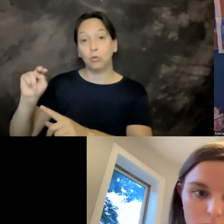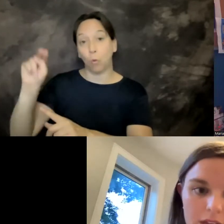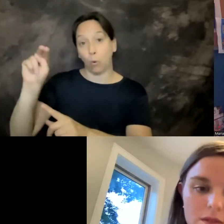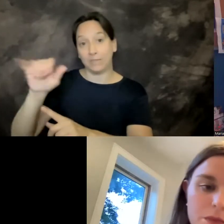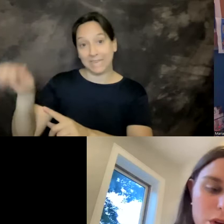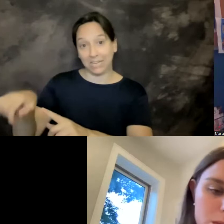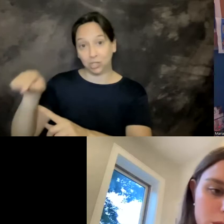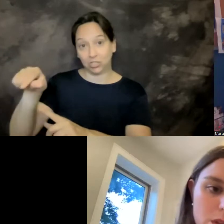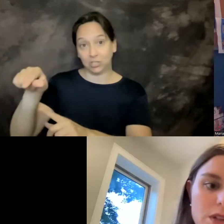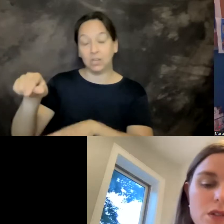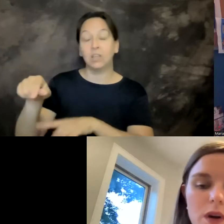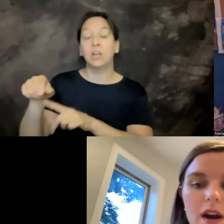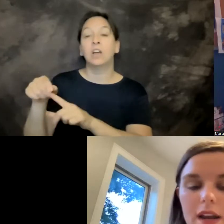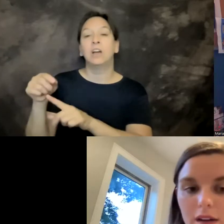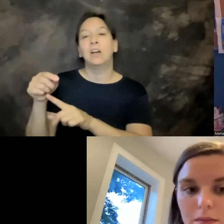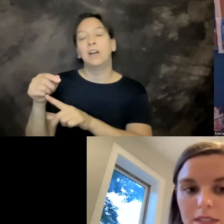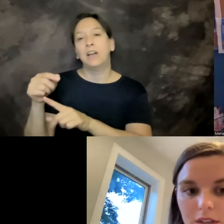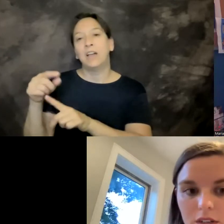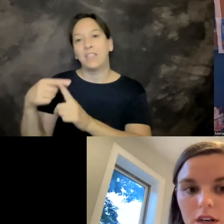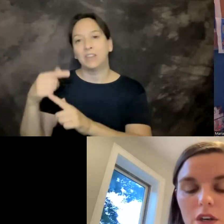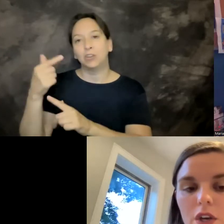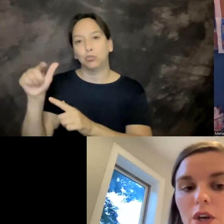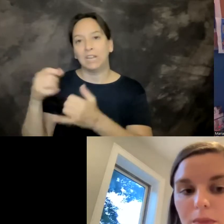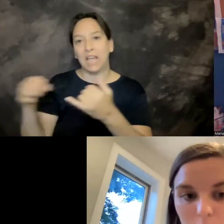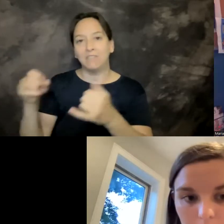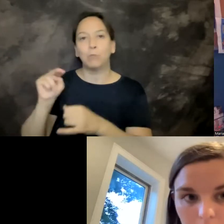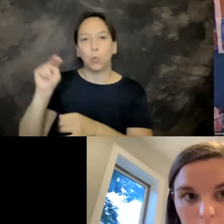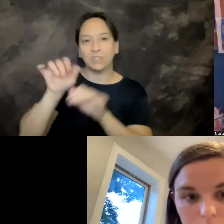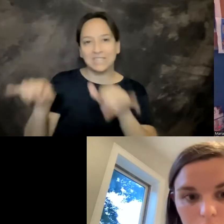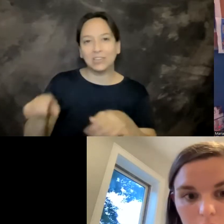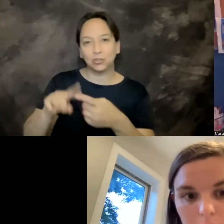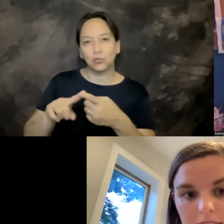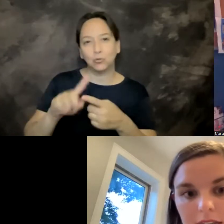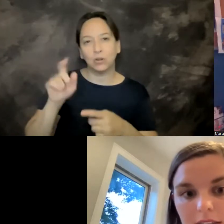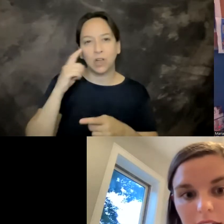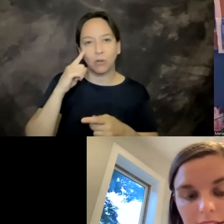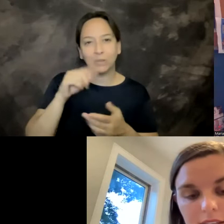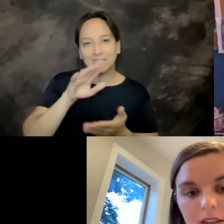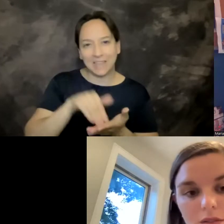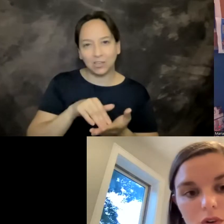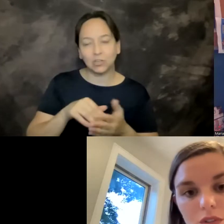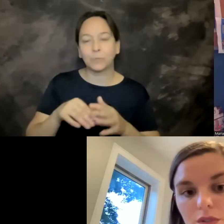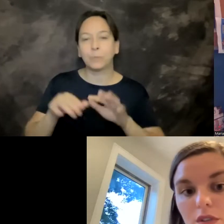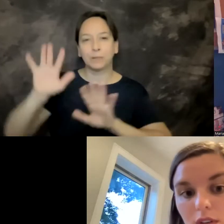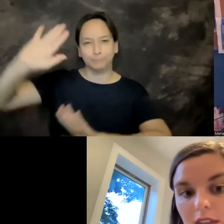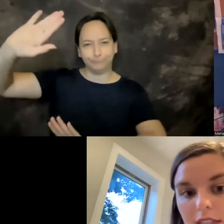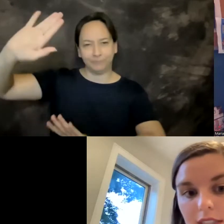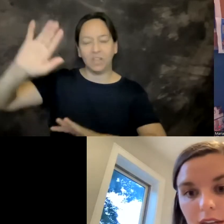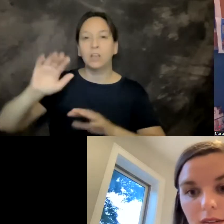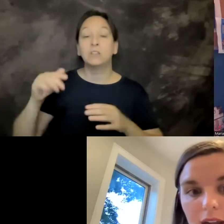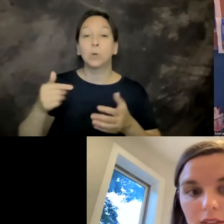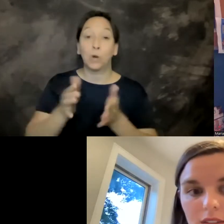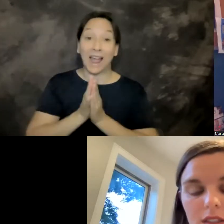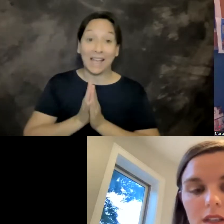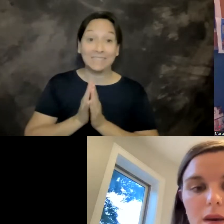also will go between Union Square and Government Center. Between those two, MBTA is asking that folks use the Green Line to